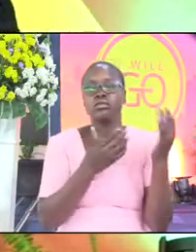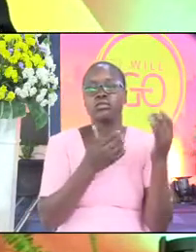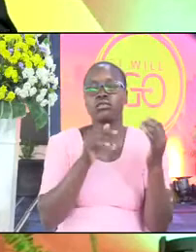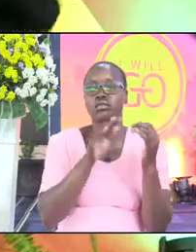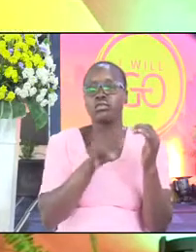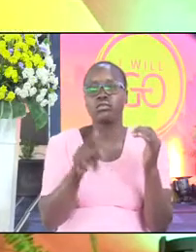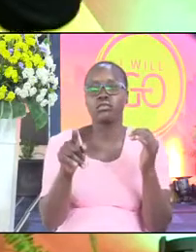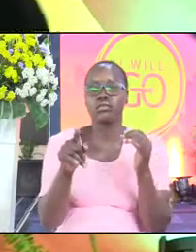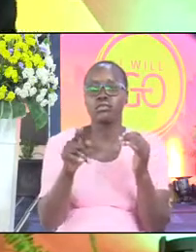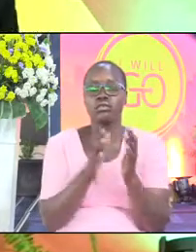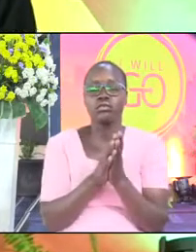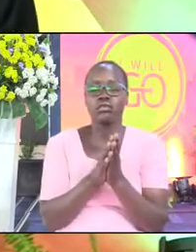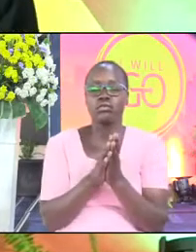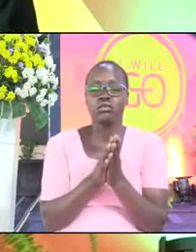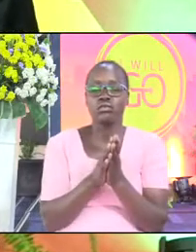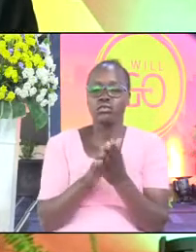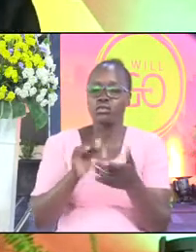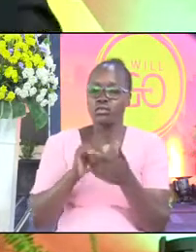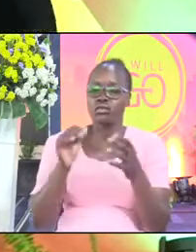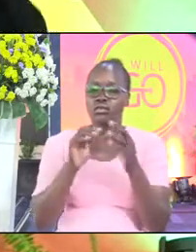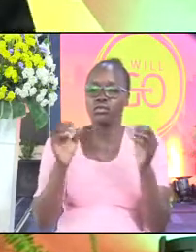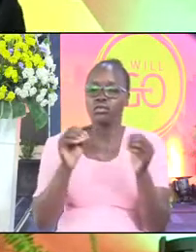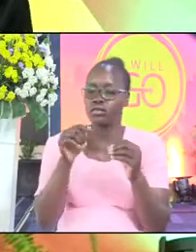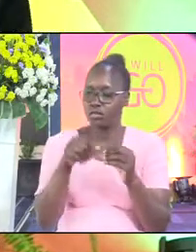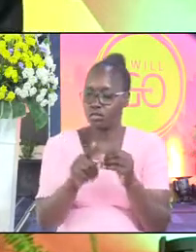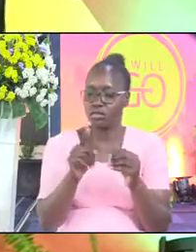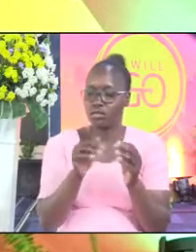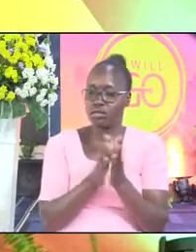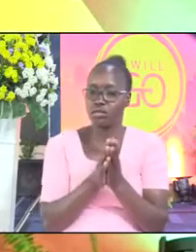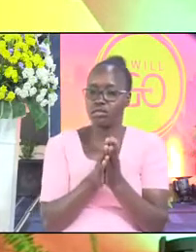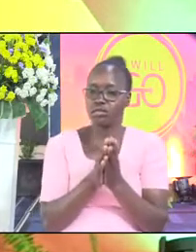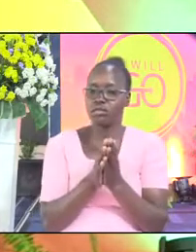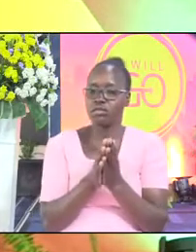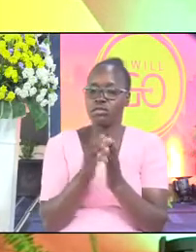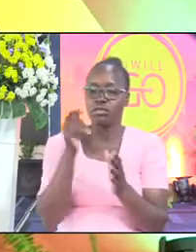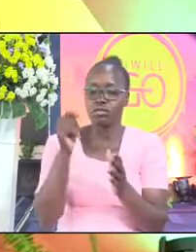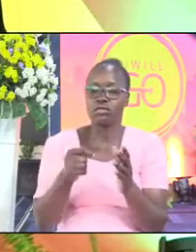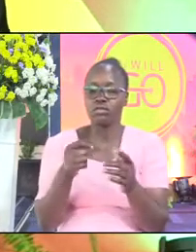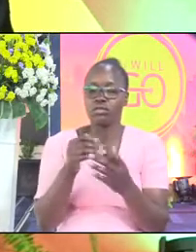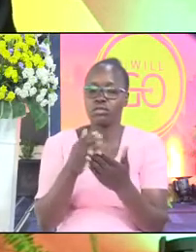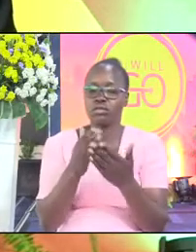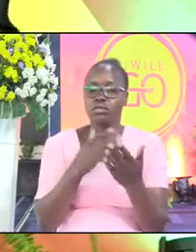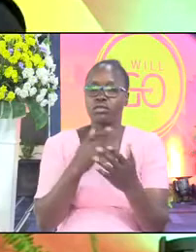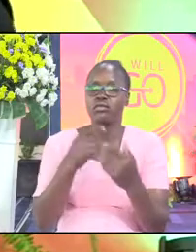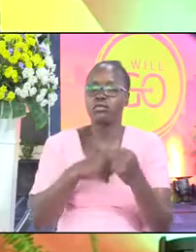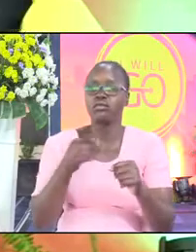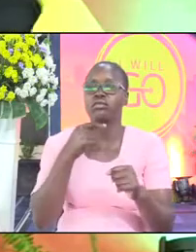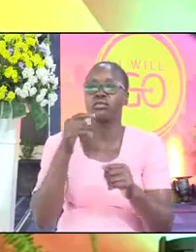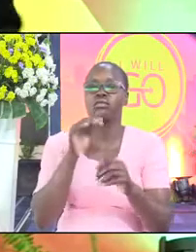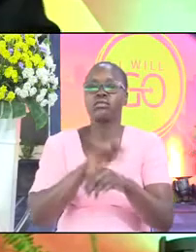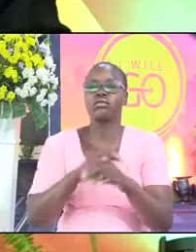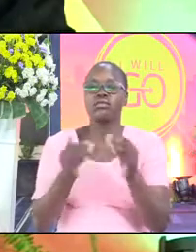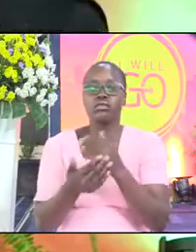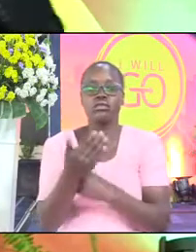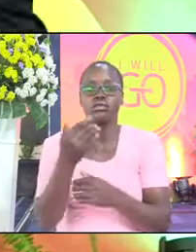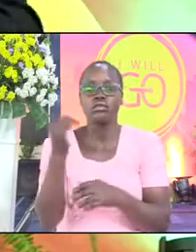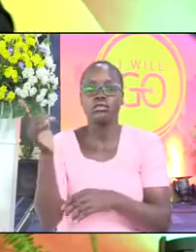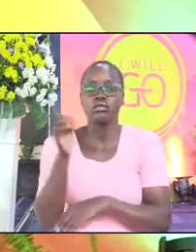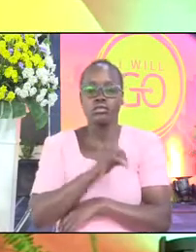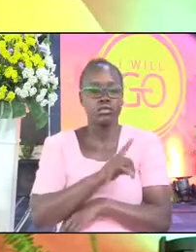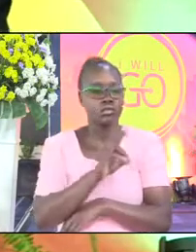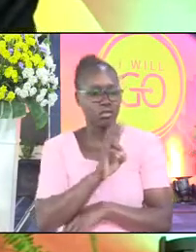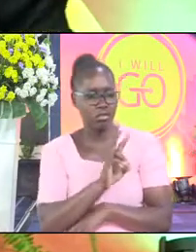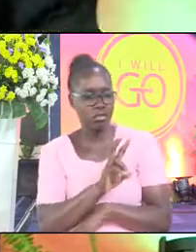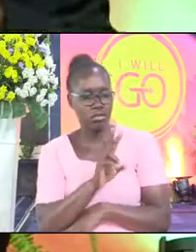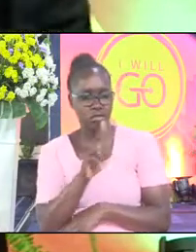you and enfrock you and judge you before you're able to say good morning. One day, he looked